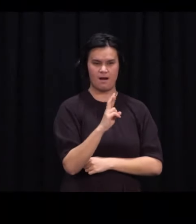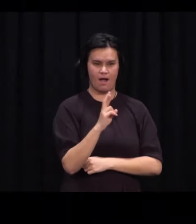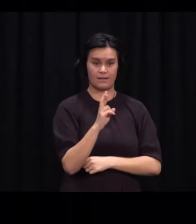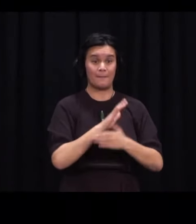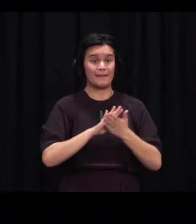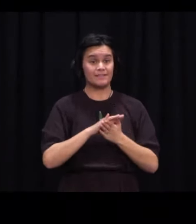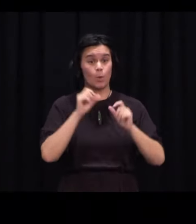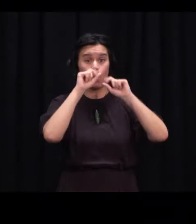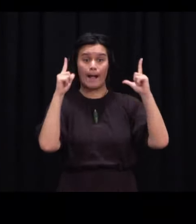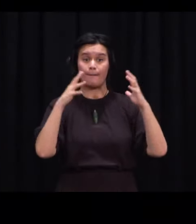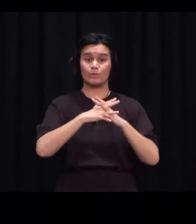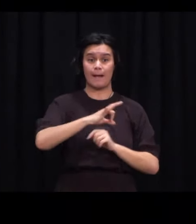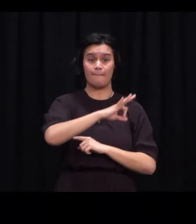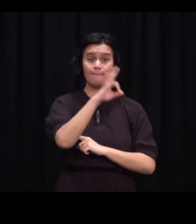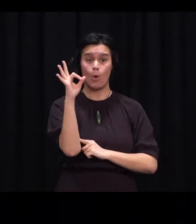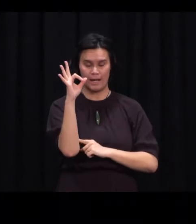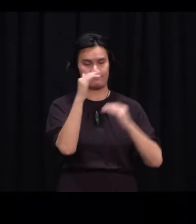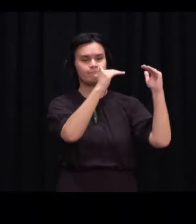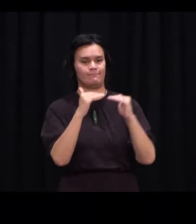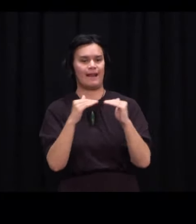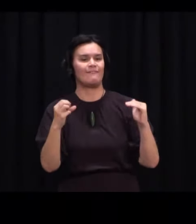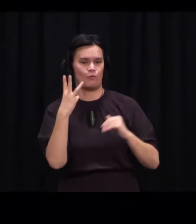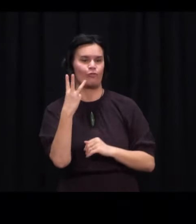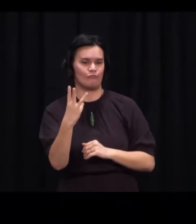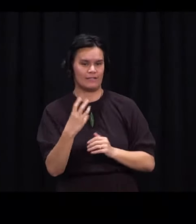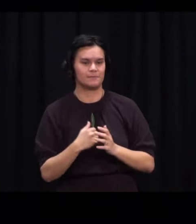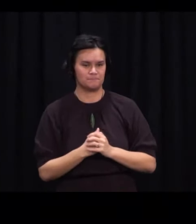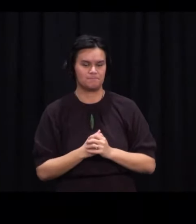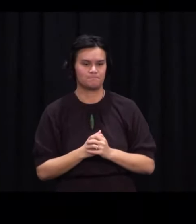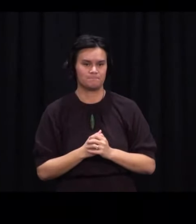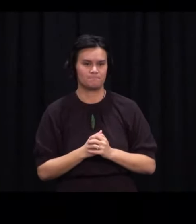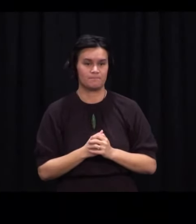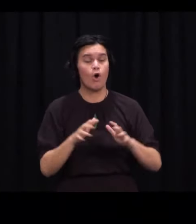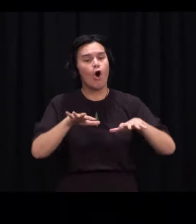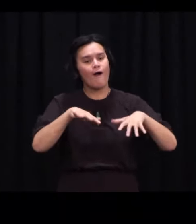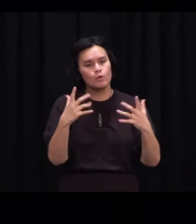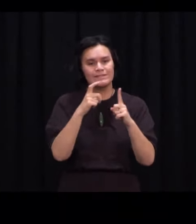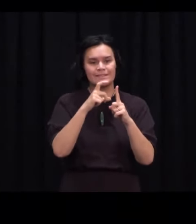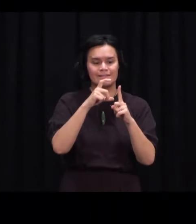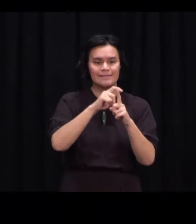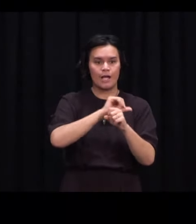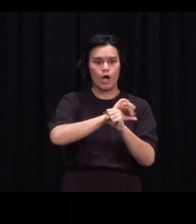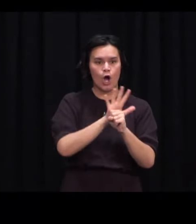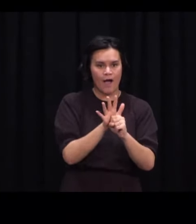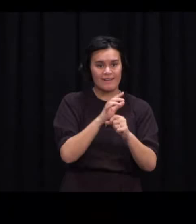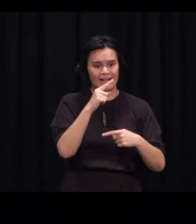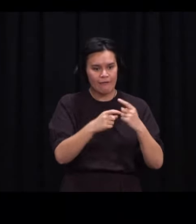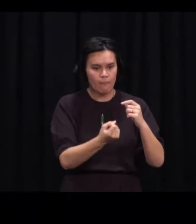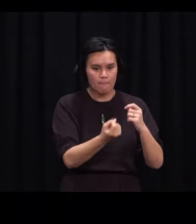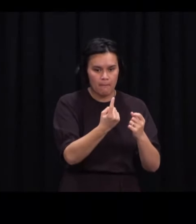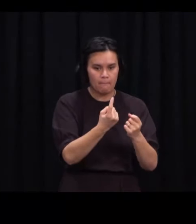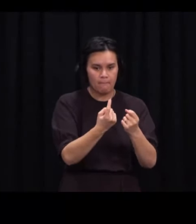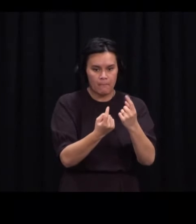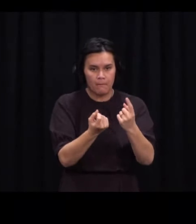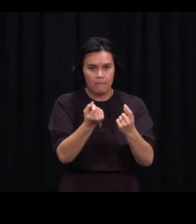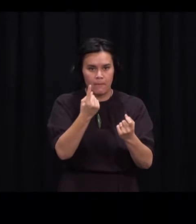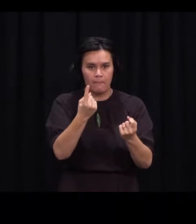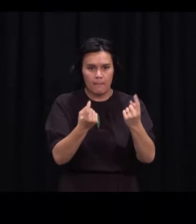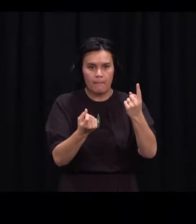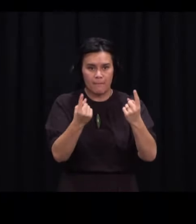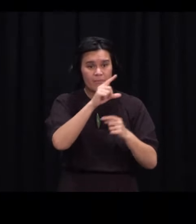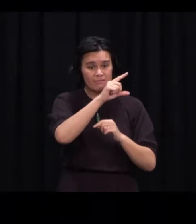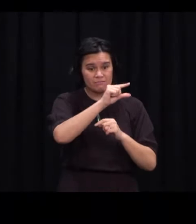General was also clear that given the long, hard tail of Delta, we will need time here. And Cabinet has accepted his advice for Auckland to stay